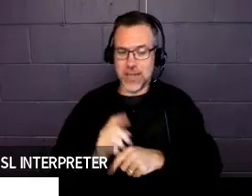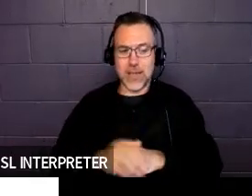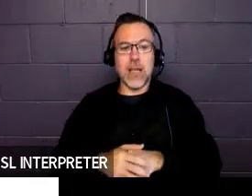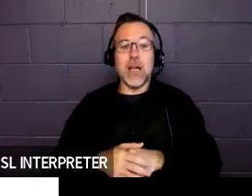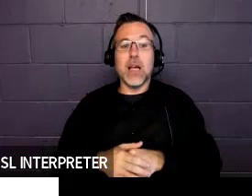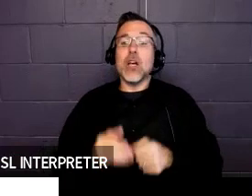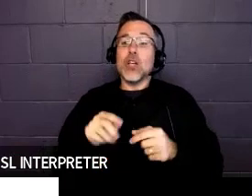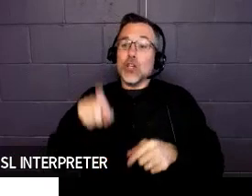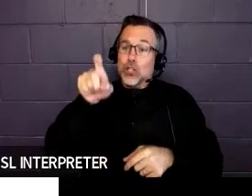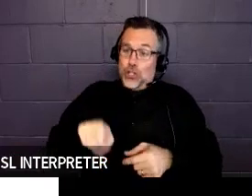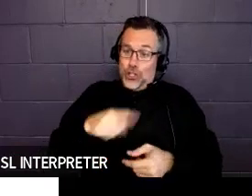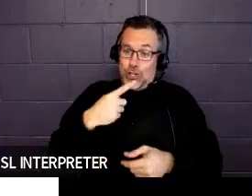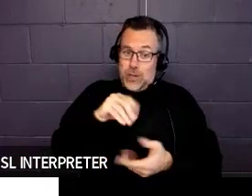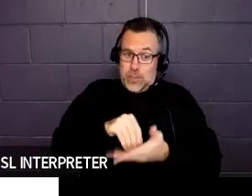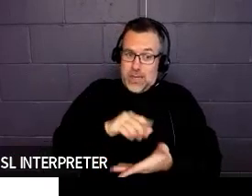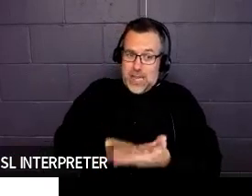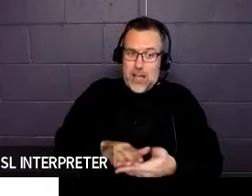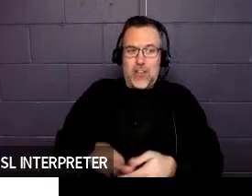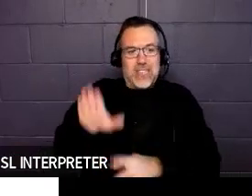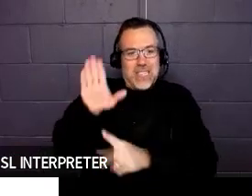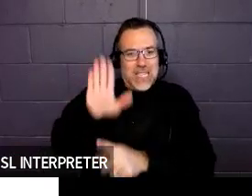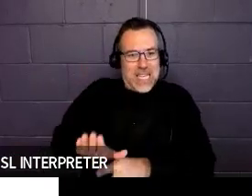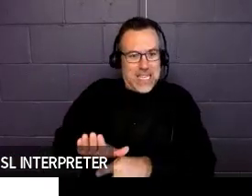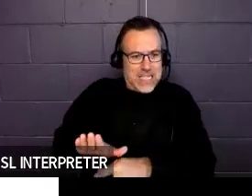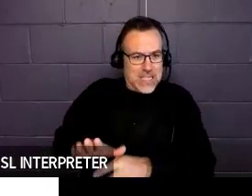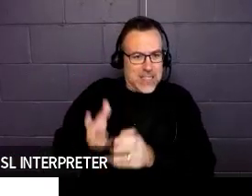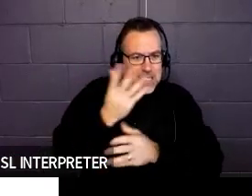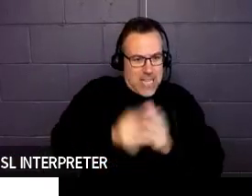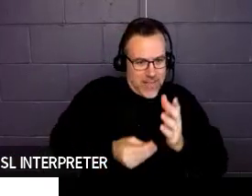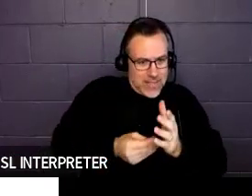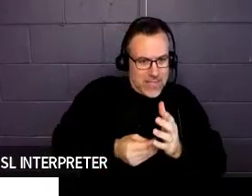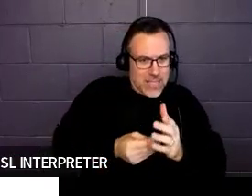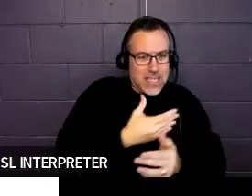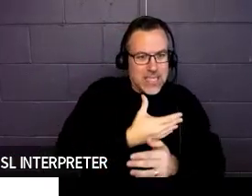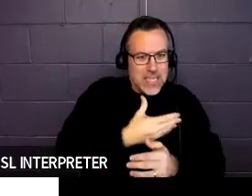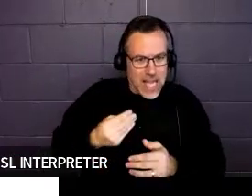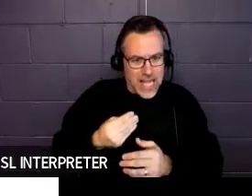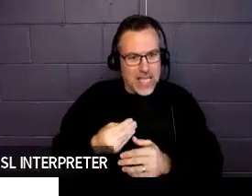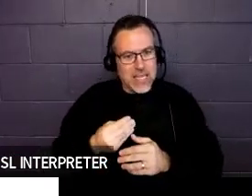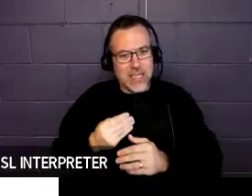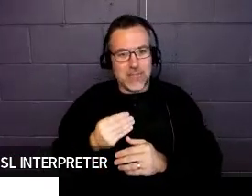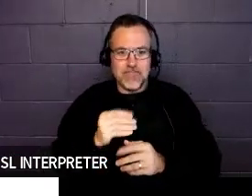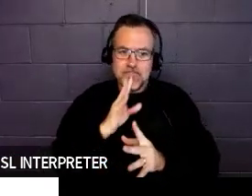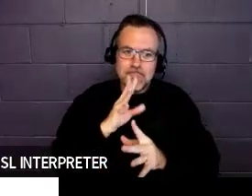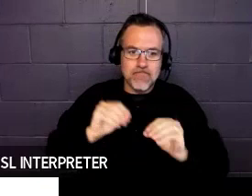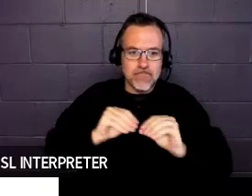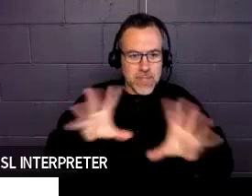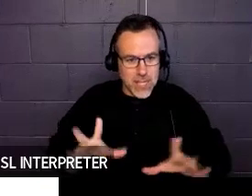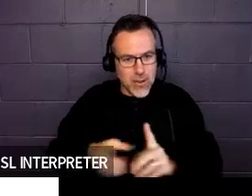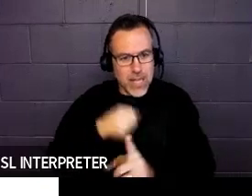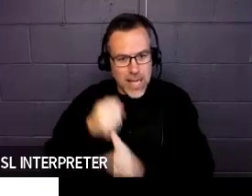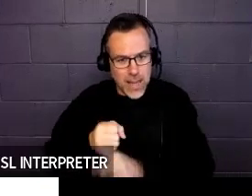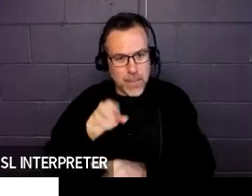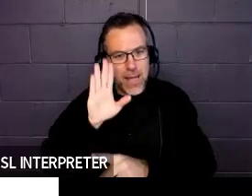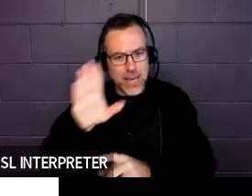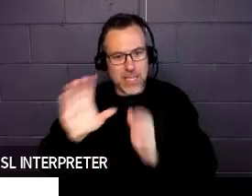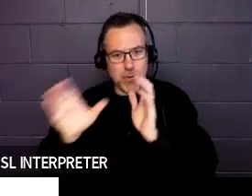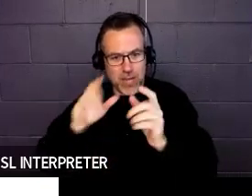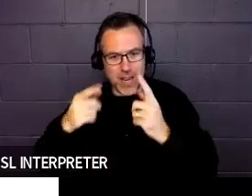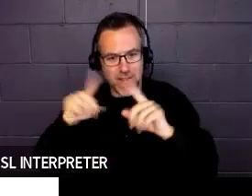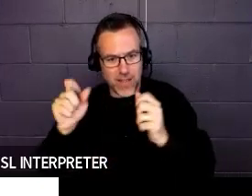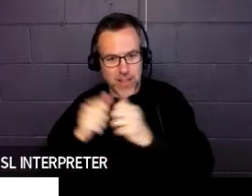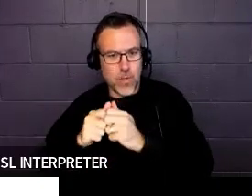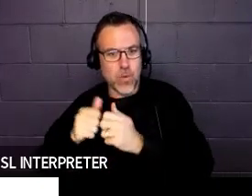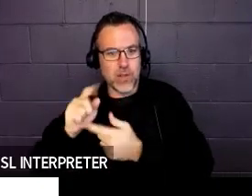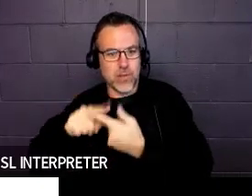Michael's deficits in articulation impact his ability to communicate effectively with peers in the general education curriculum.